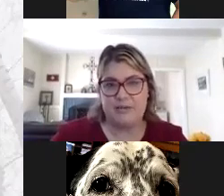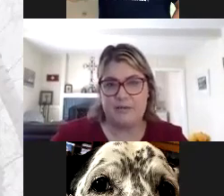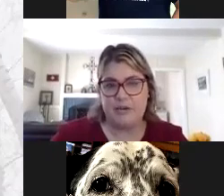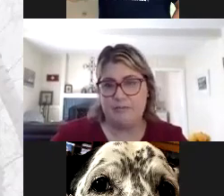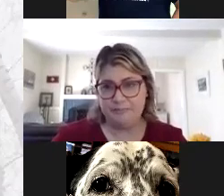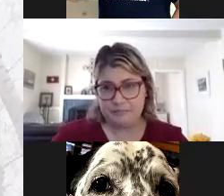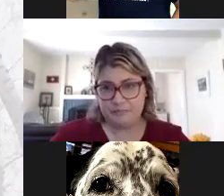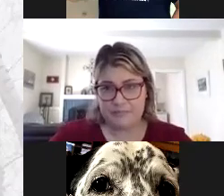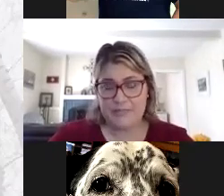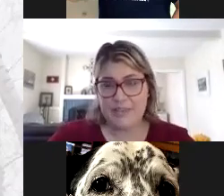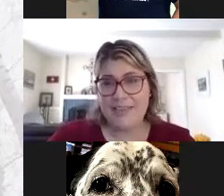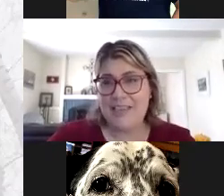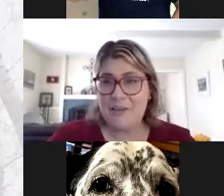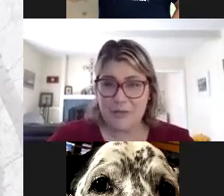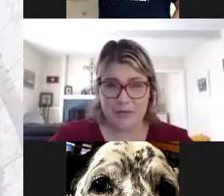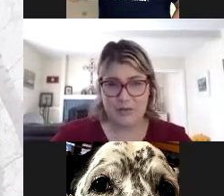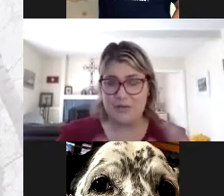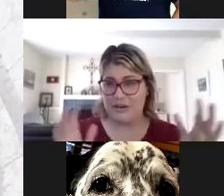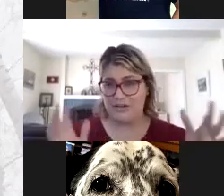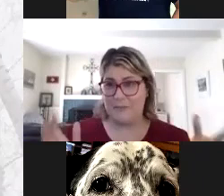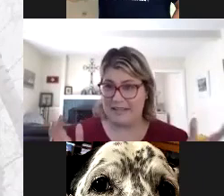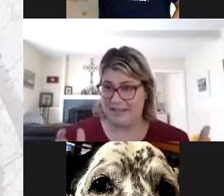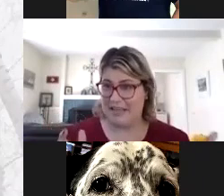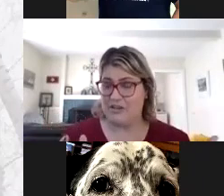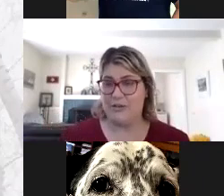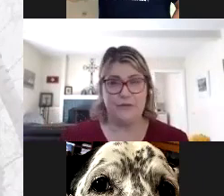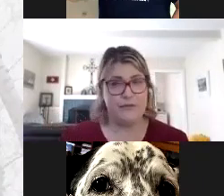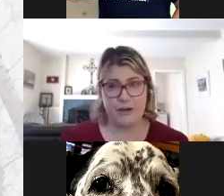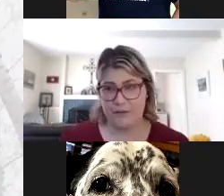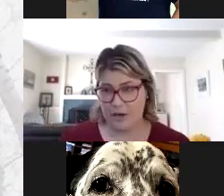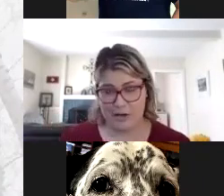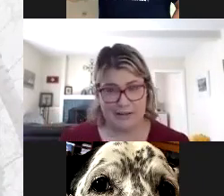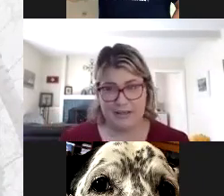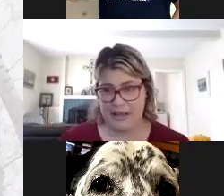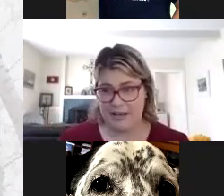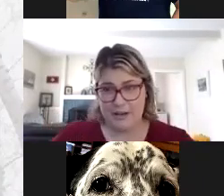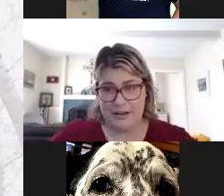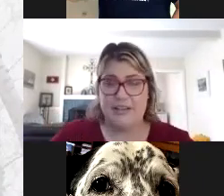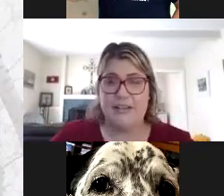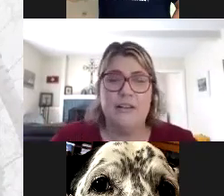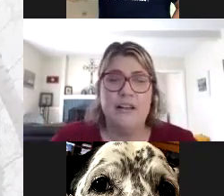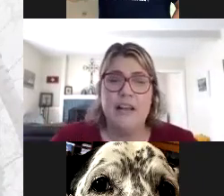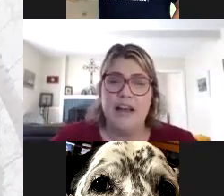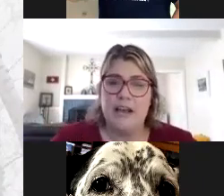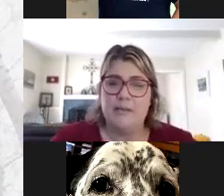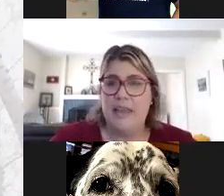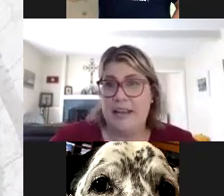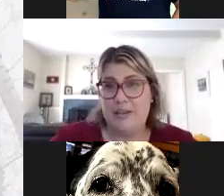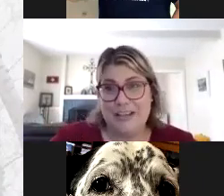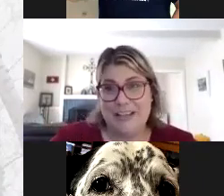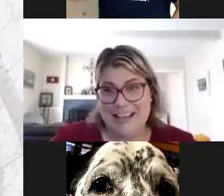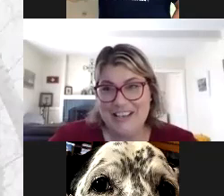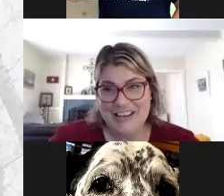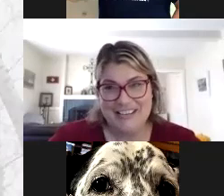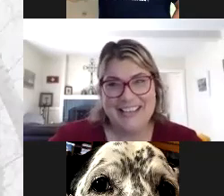justice reform. And then so those are their domestic issues, very, very broadly, not in a lot of detail. And that is